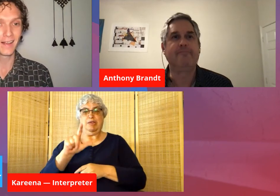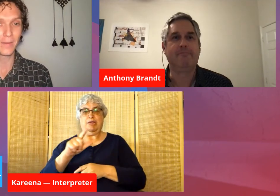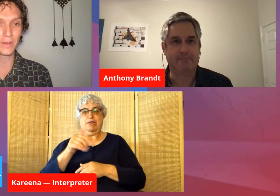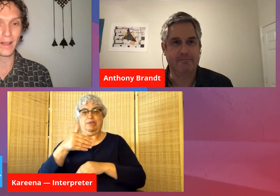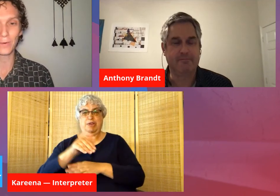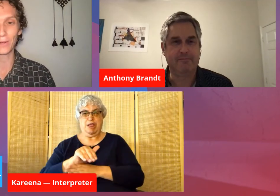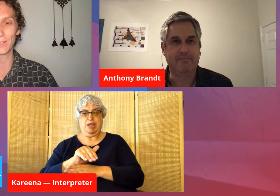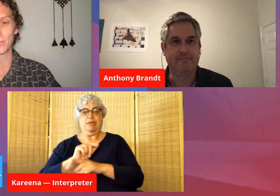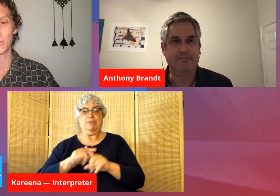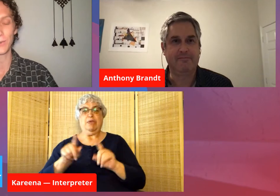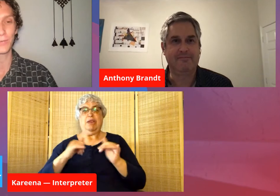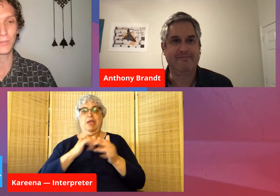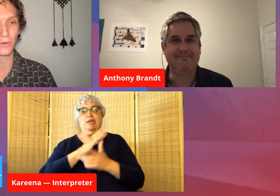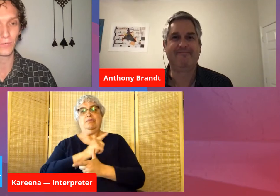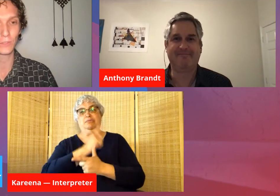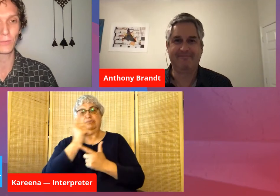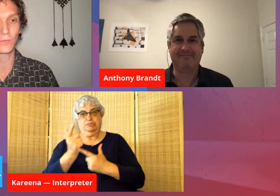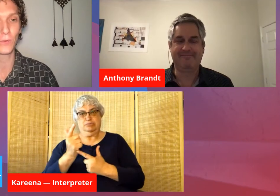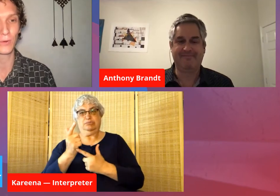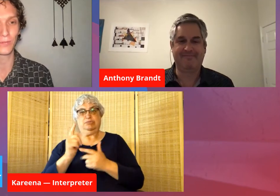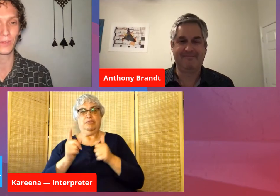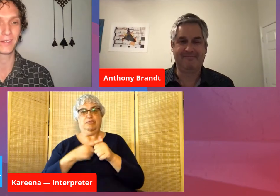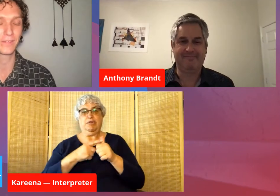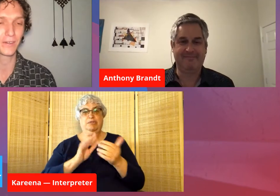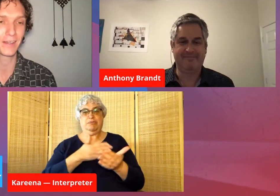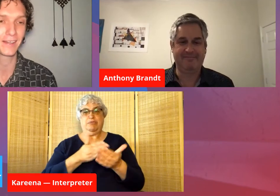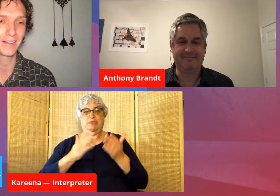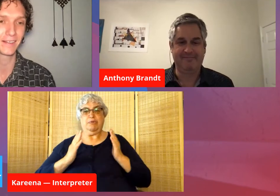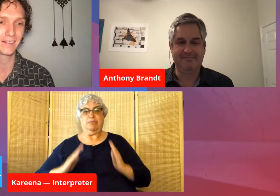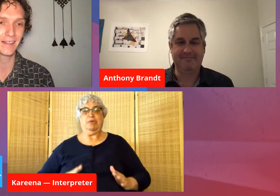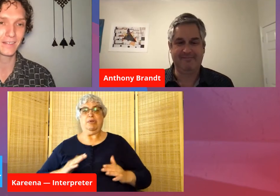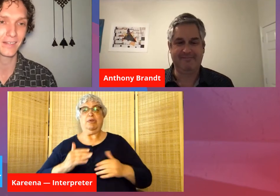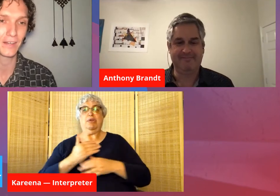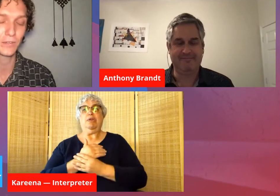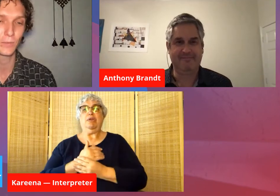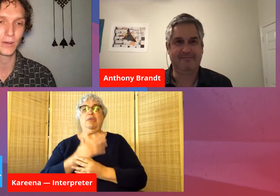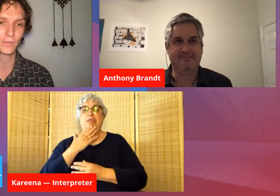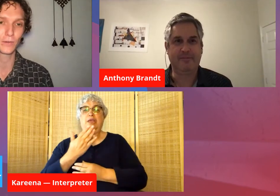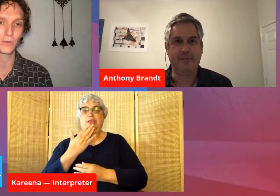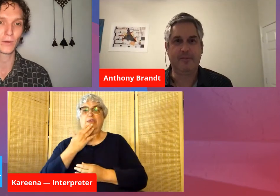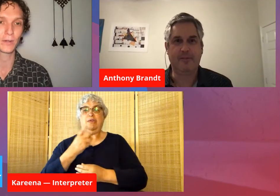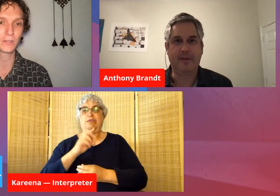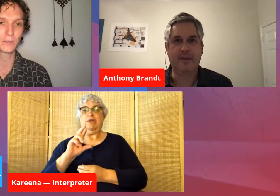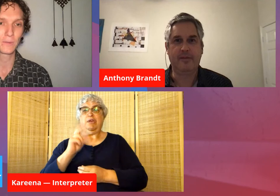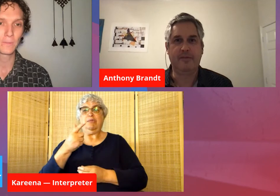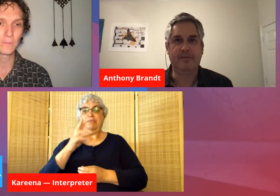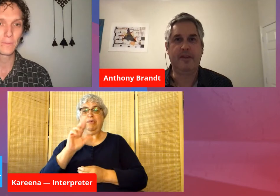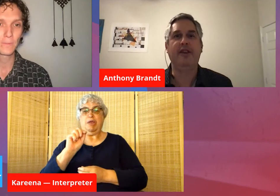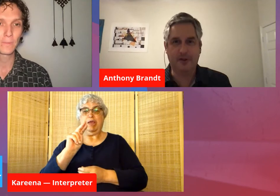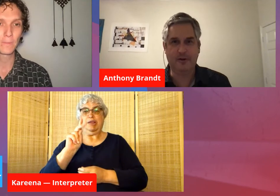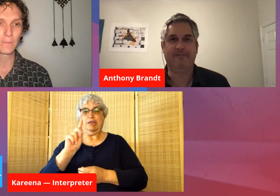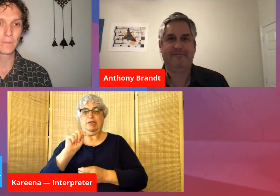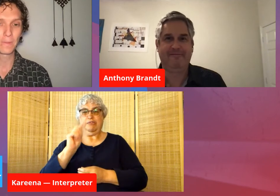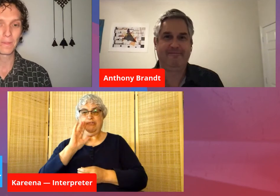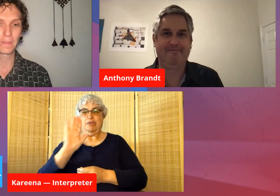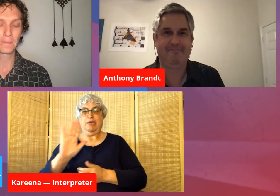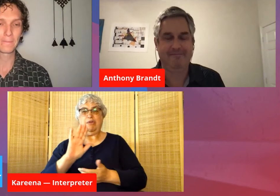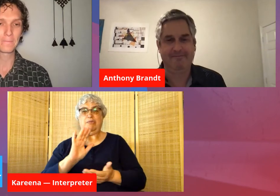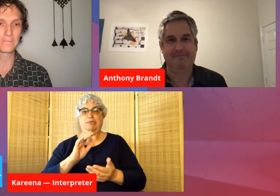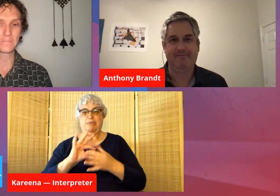evening. But now we're going to turn it over to our first performer of the night. Thanks, Dr. Brandt, for your remarks. Thank you,